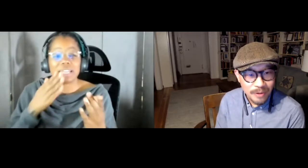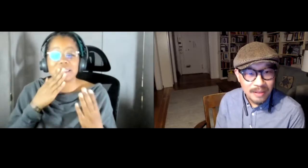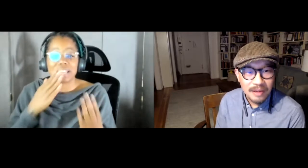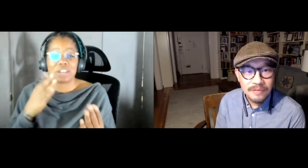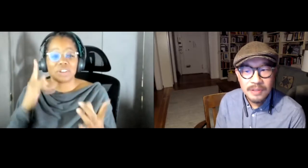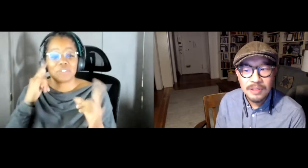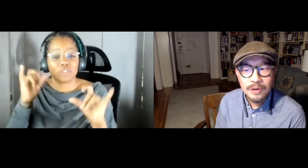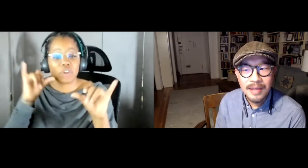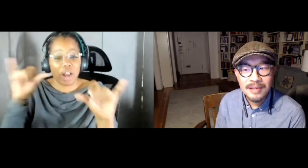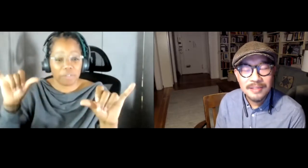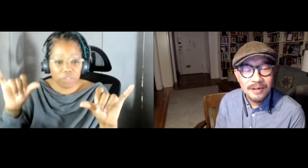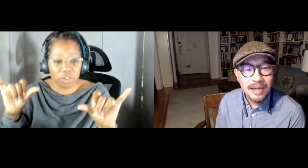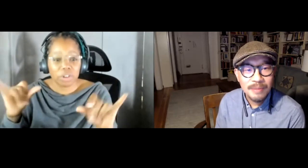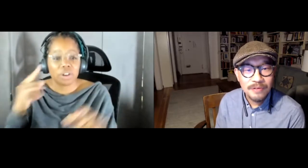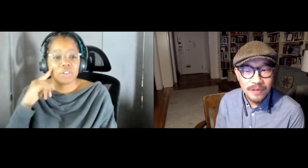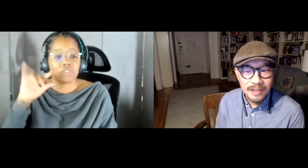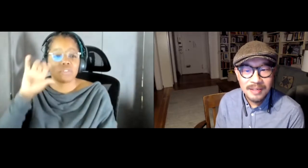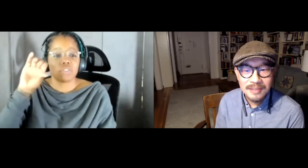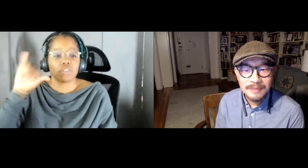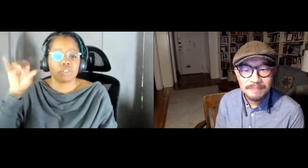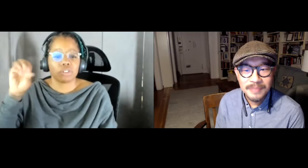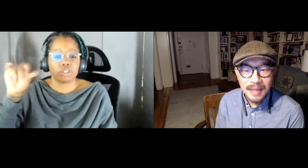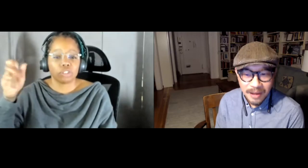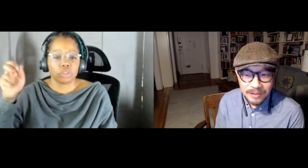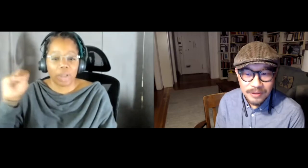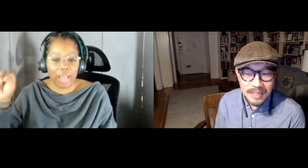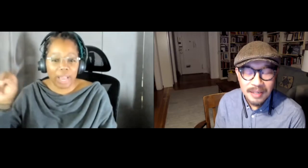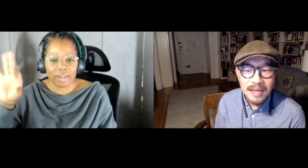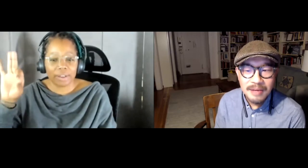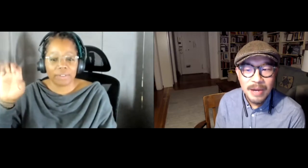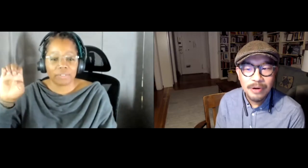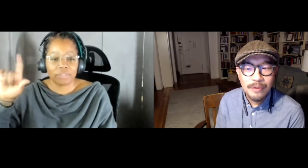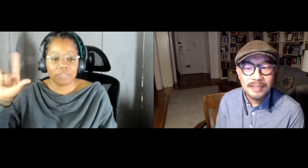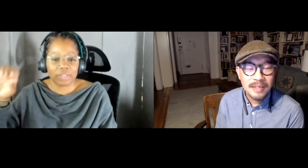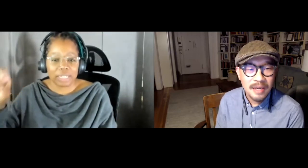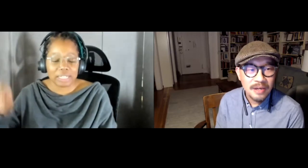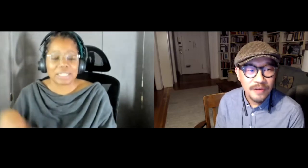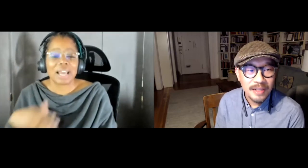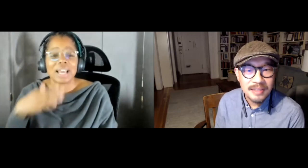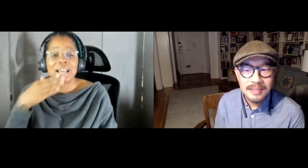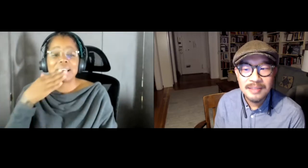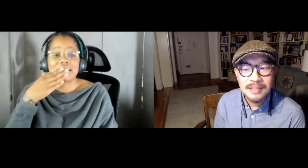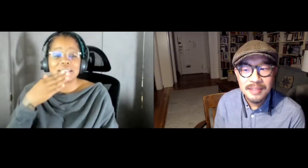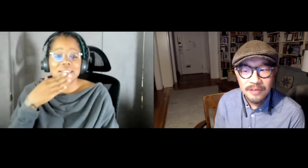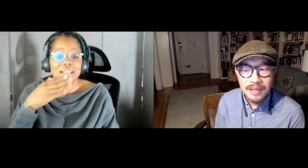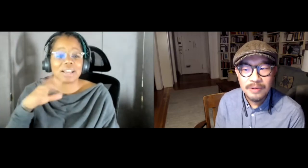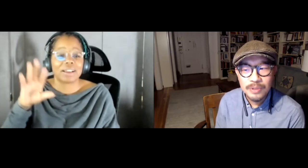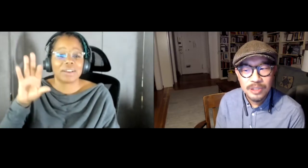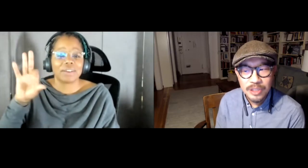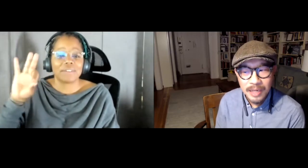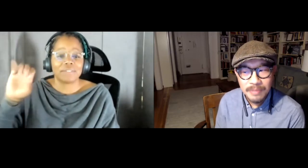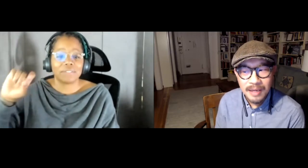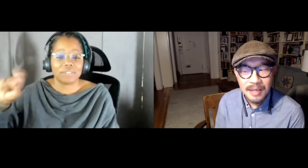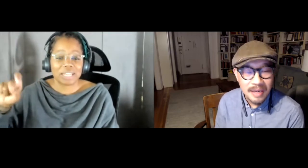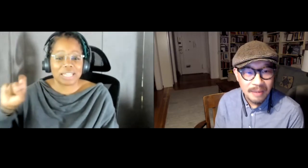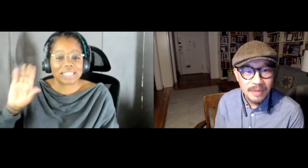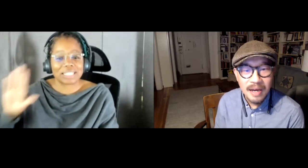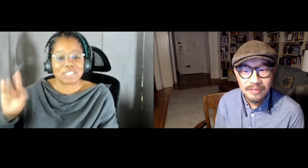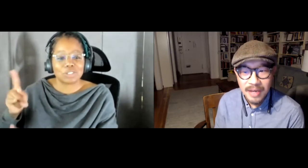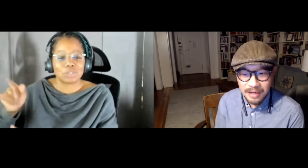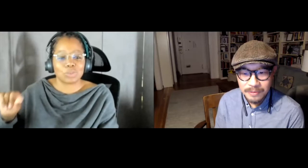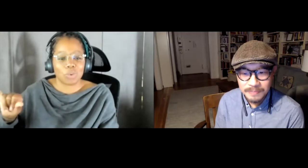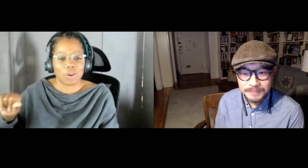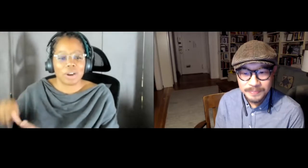and with great love to Joanna, Sondheim, and Felix. I also need to thank by request Felix's Stuffy, which is shaped like and